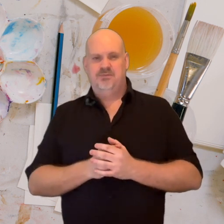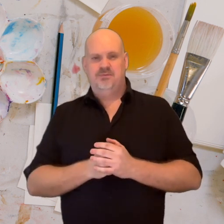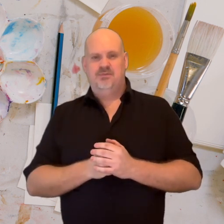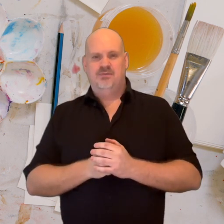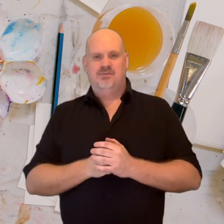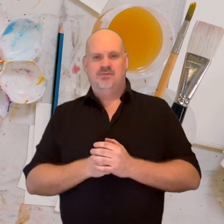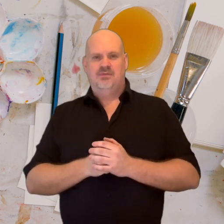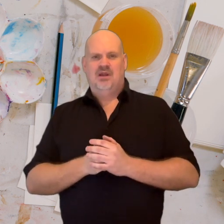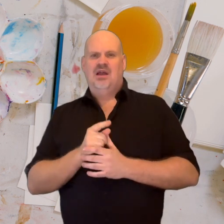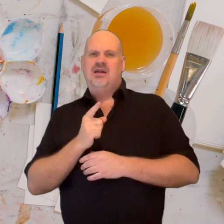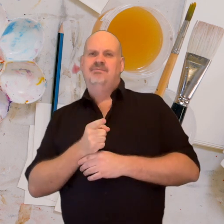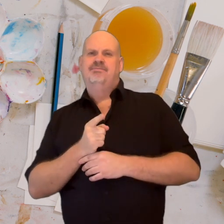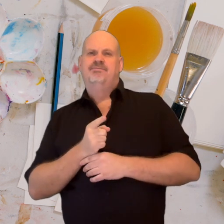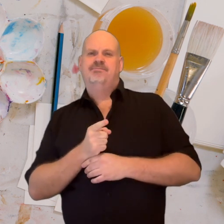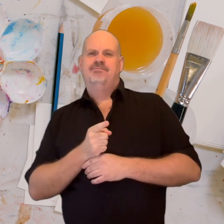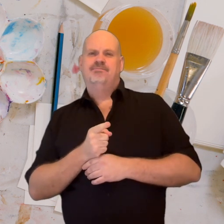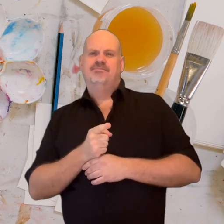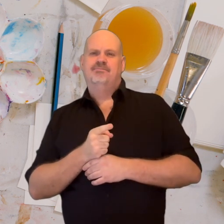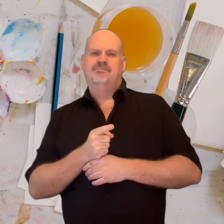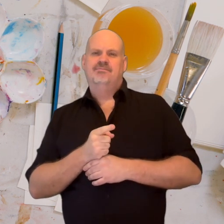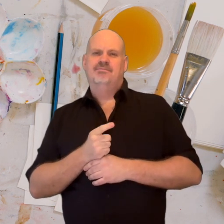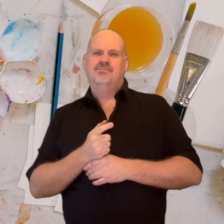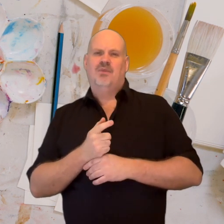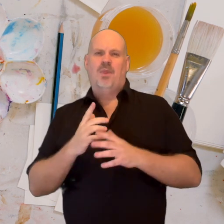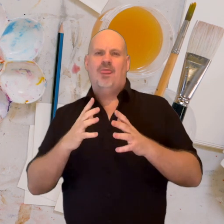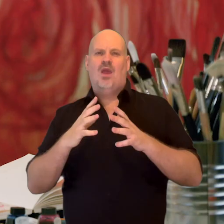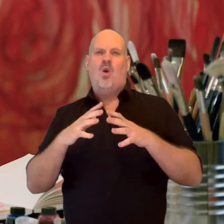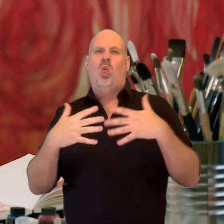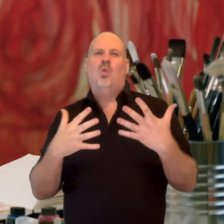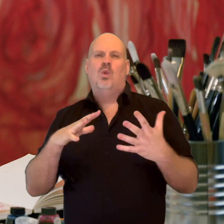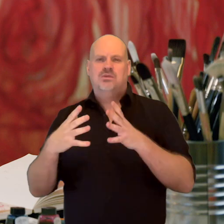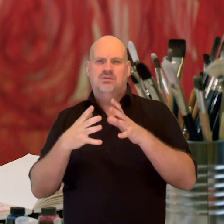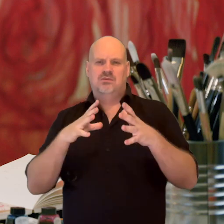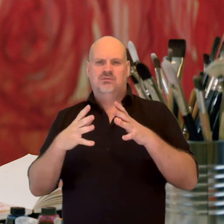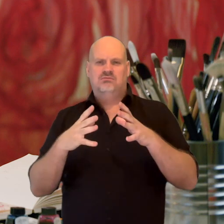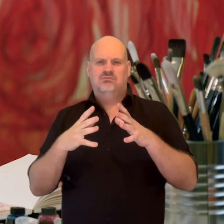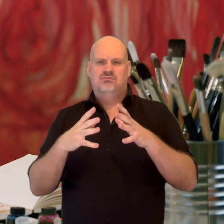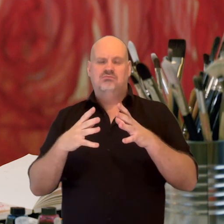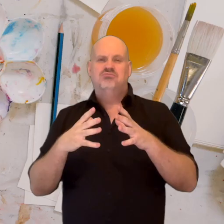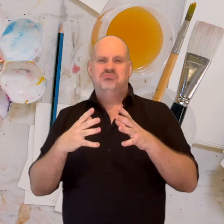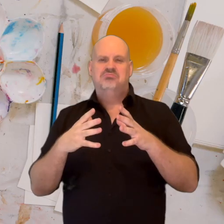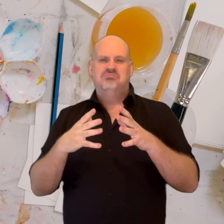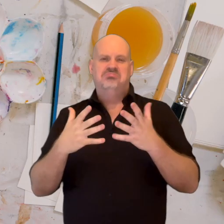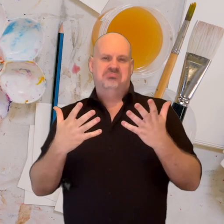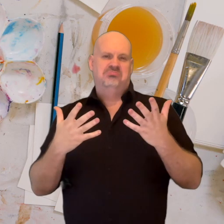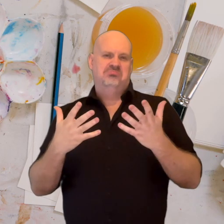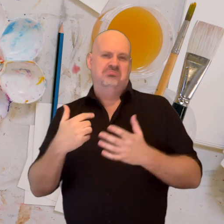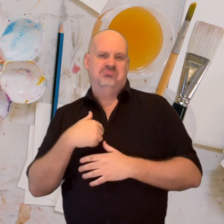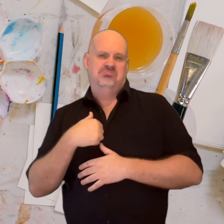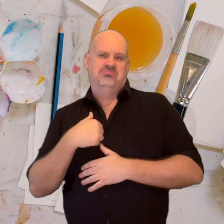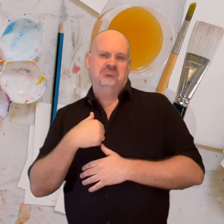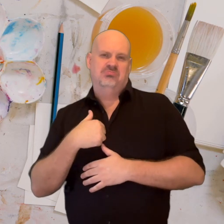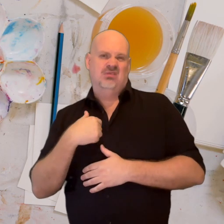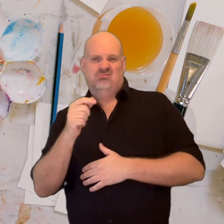And so these are very, very, very loose. And this time around,